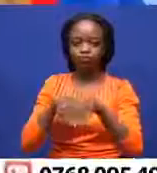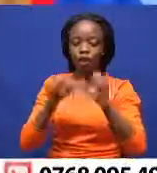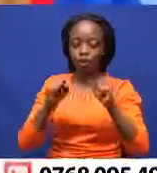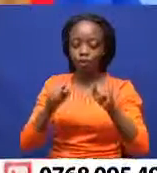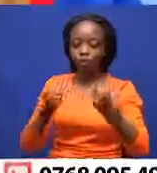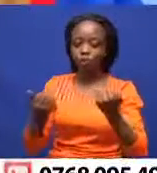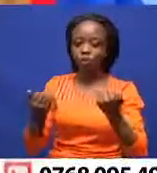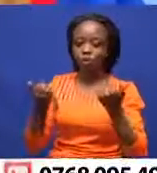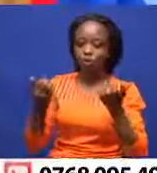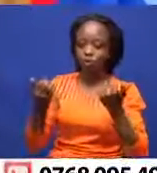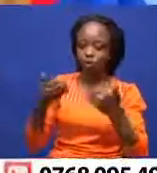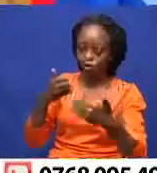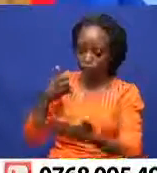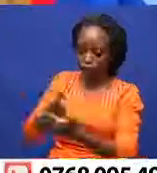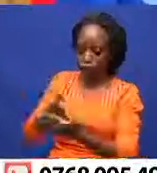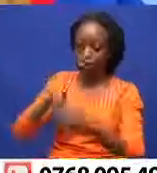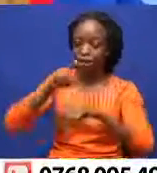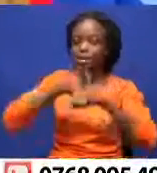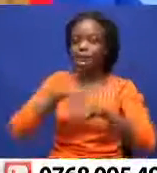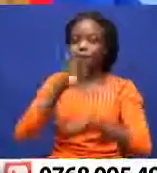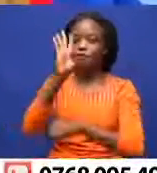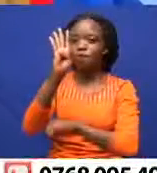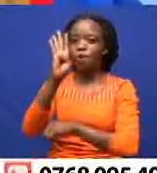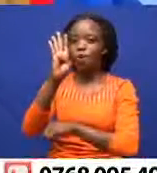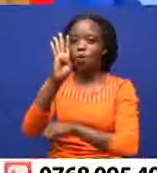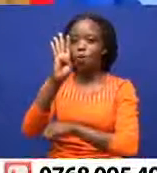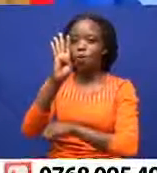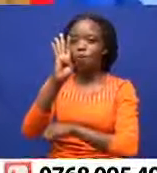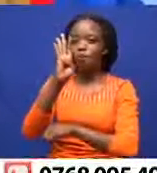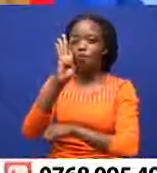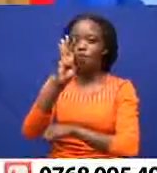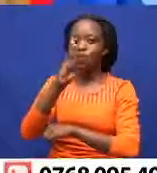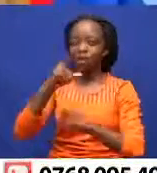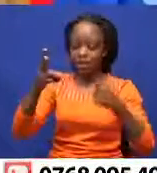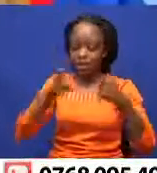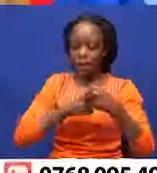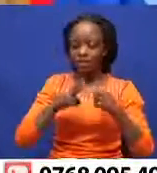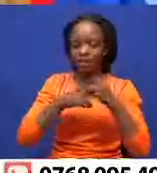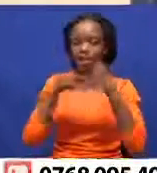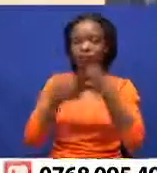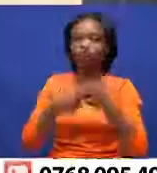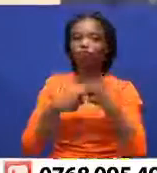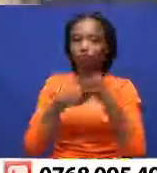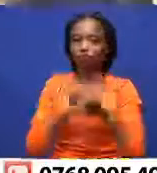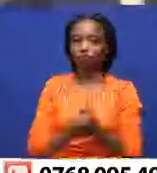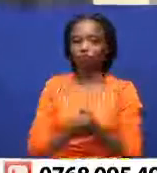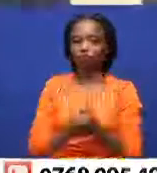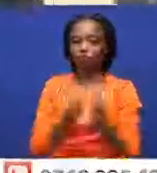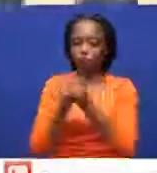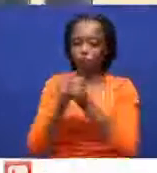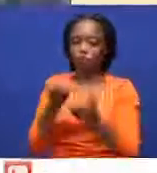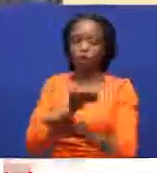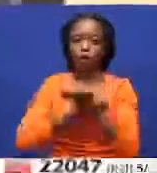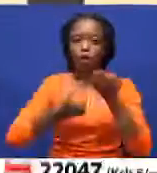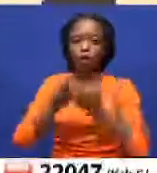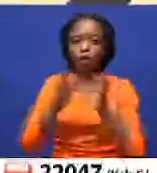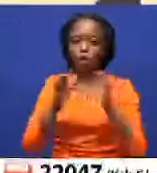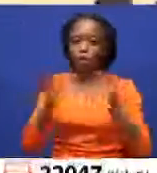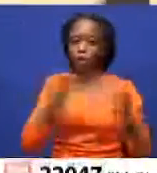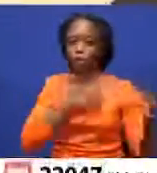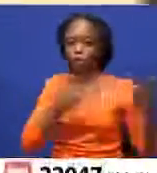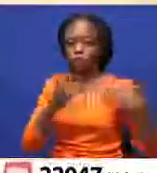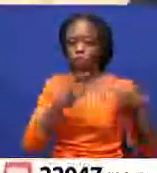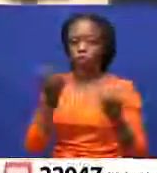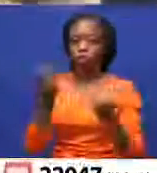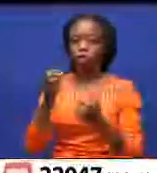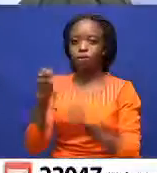lapse at 4 a.m. on the 7th of June. With the economy being a major concern to millions of